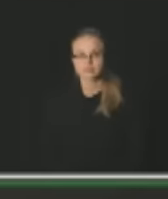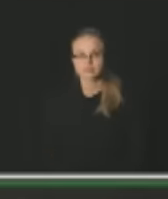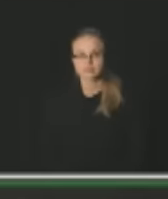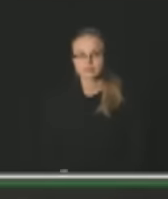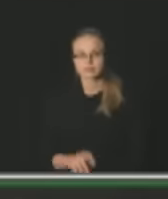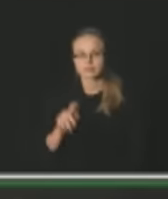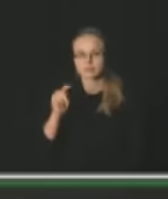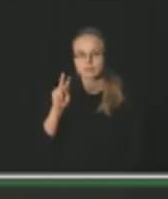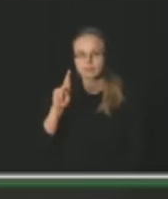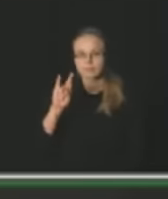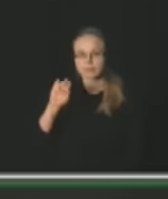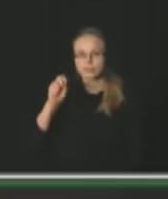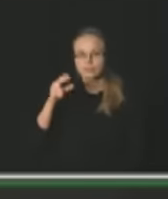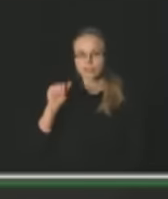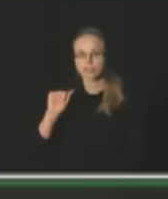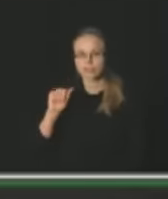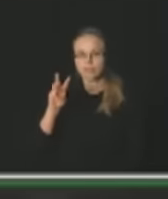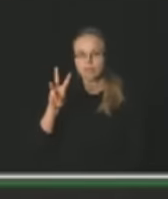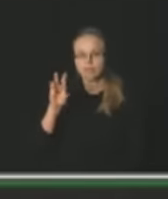Trisha Velasquez.